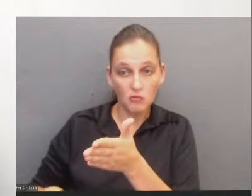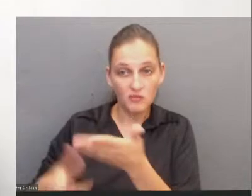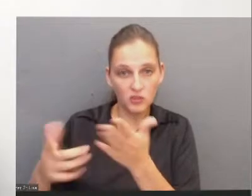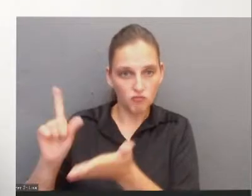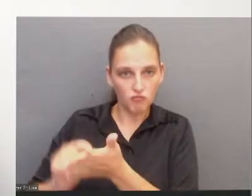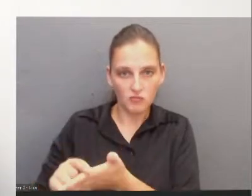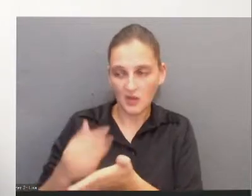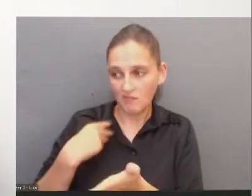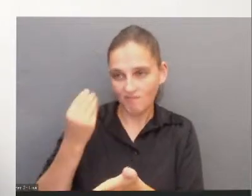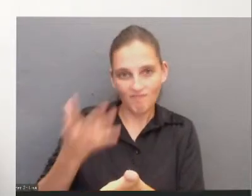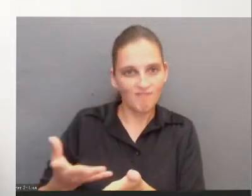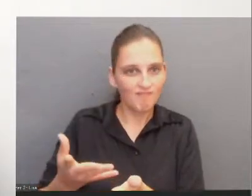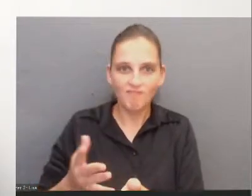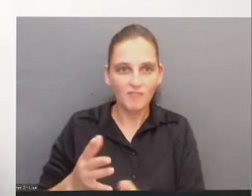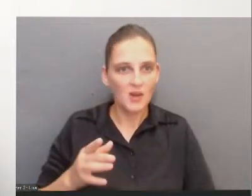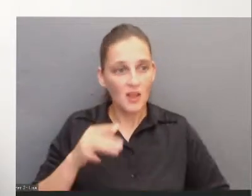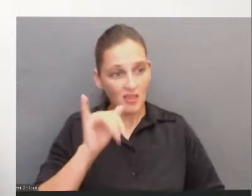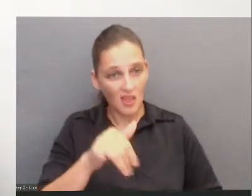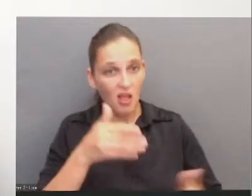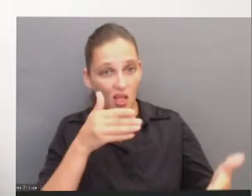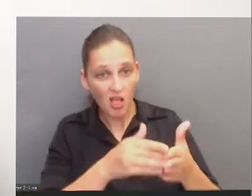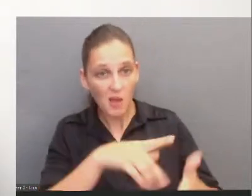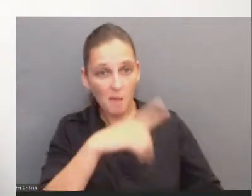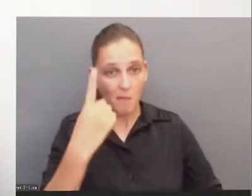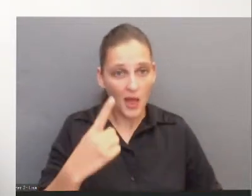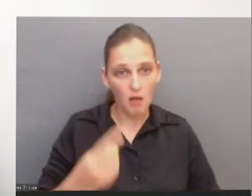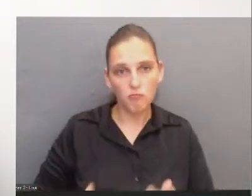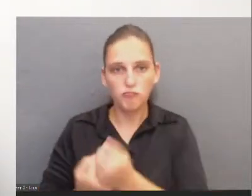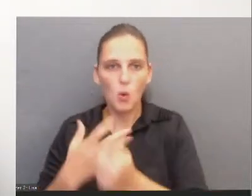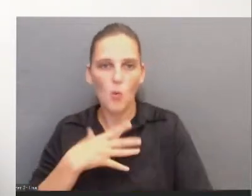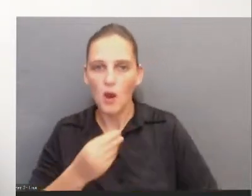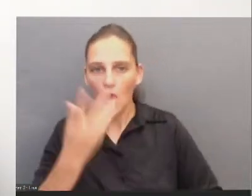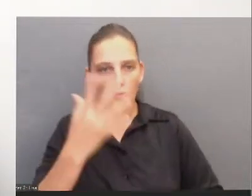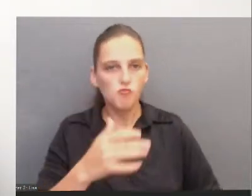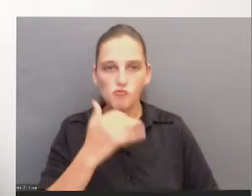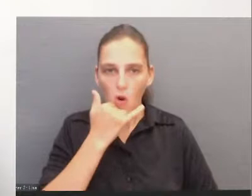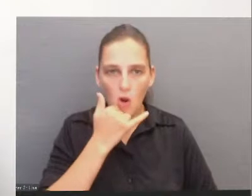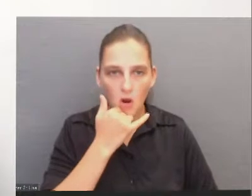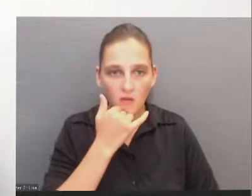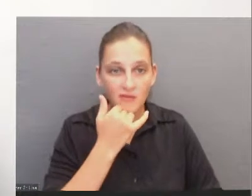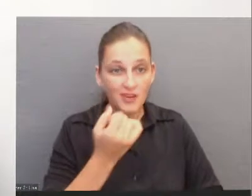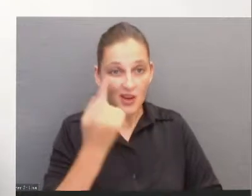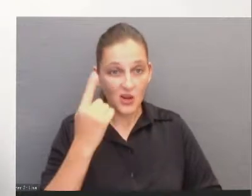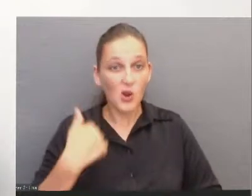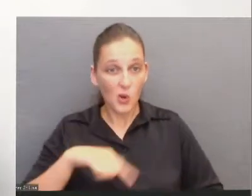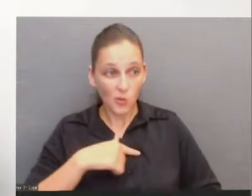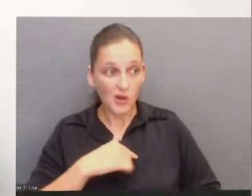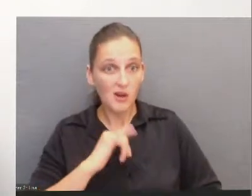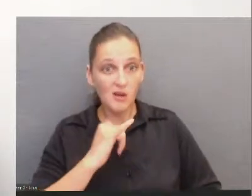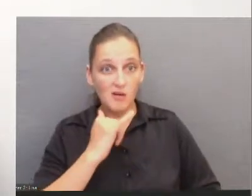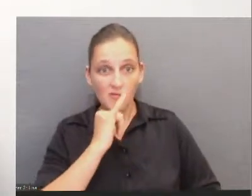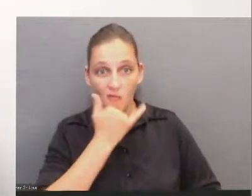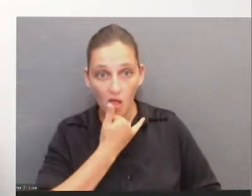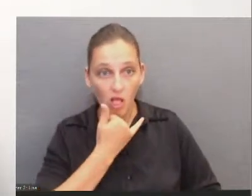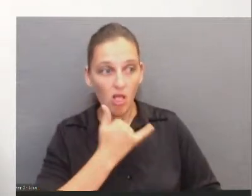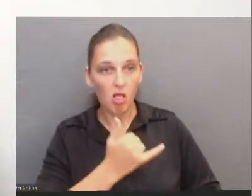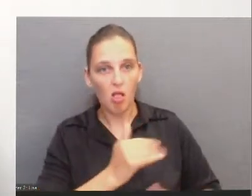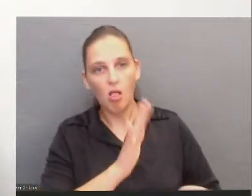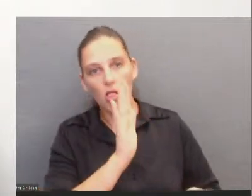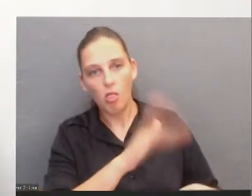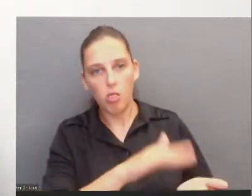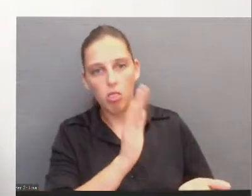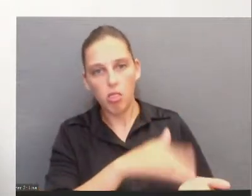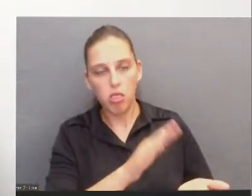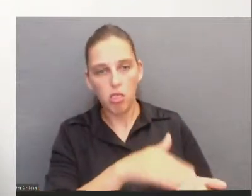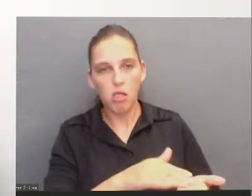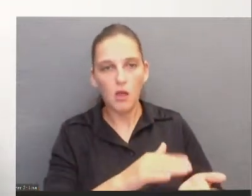most importantly, right now, we knowingly and erroneously disadvantage Black people in ventilator access. Second, we need to understand how and why this